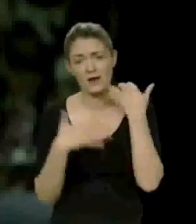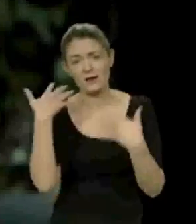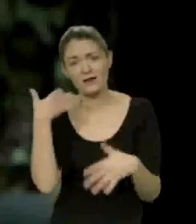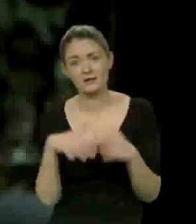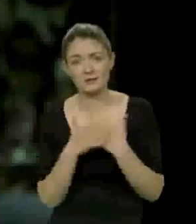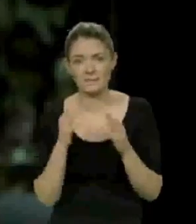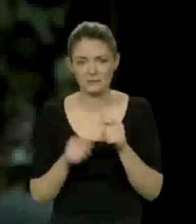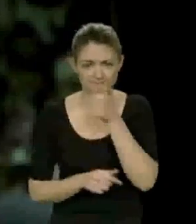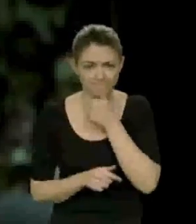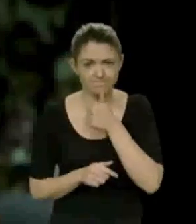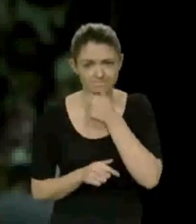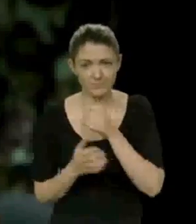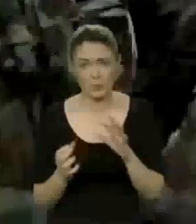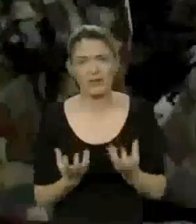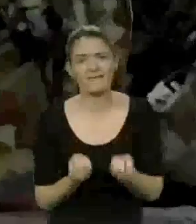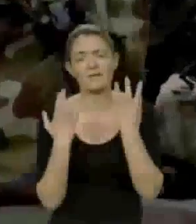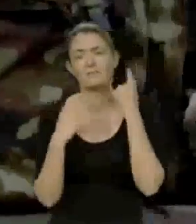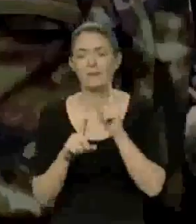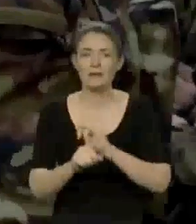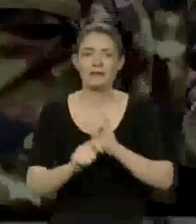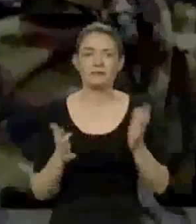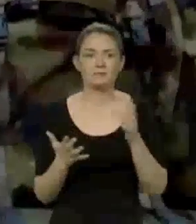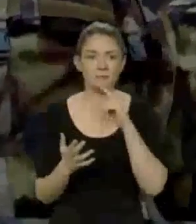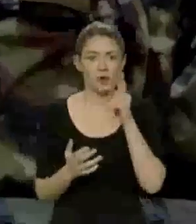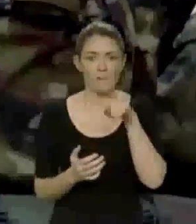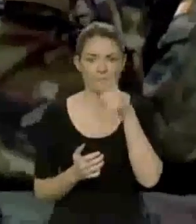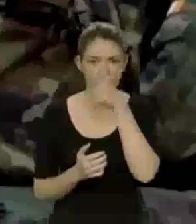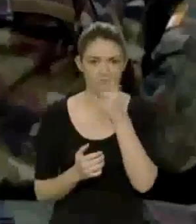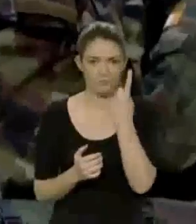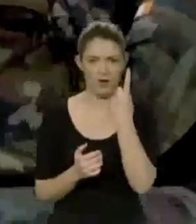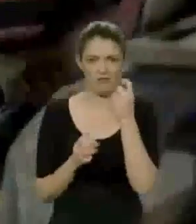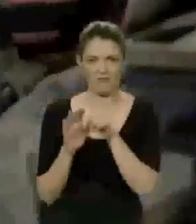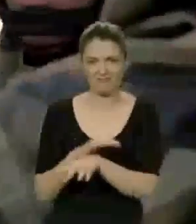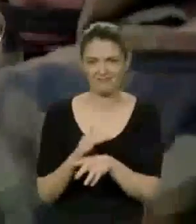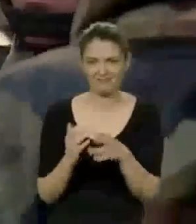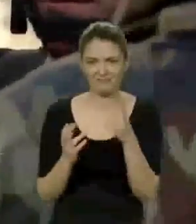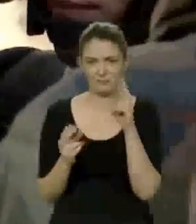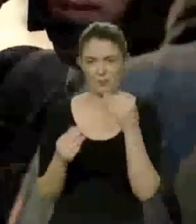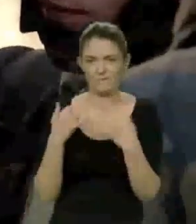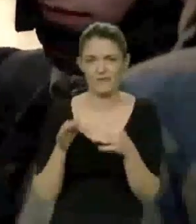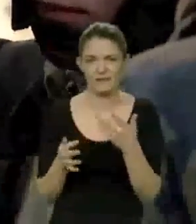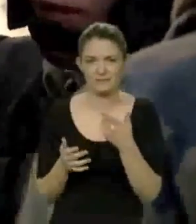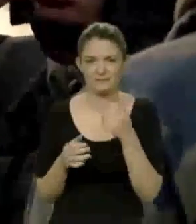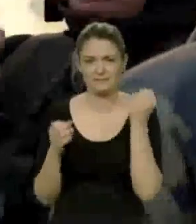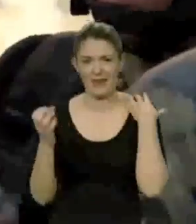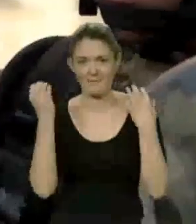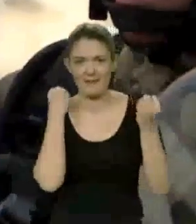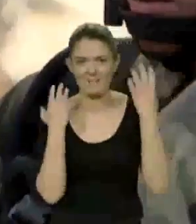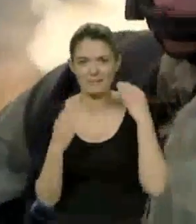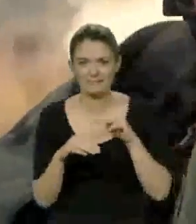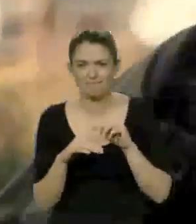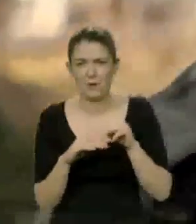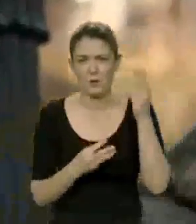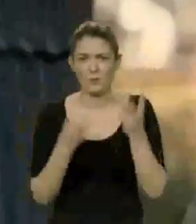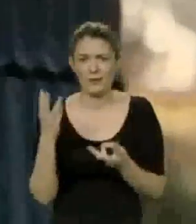give up and say, oh, this is it. We lost one, unfortunately, due to no fault. When he was packing his kit, he packed a little bit